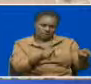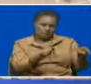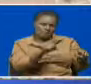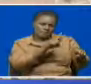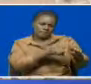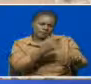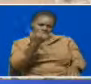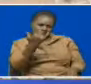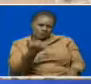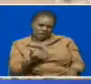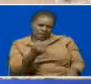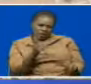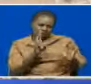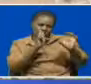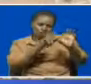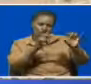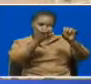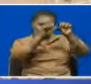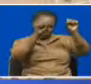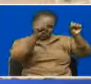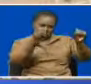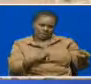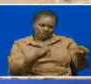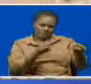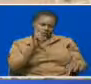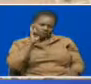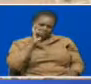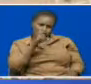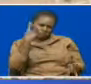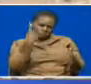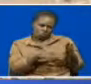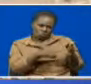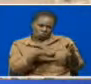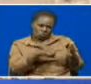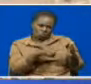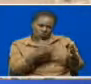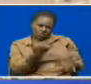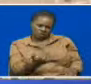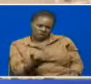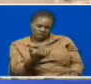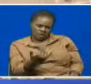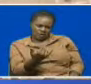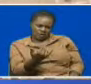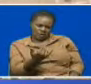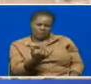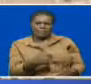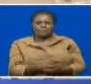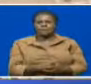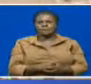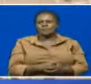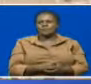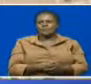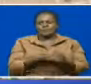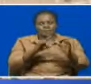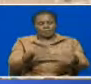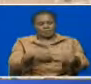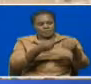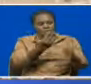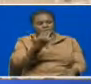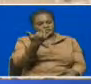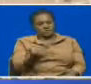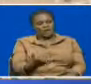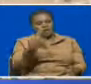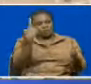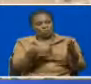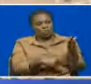the child gets to the society, how do we receive the child ultimately? What do we give